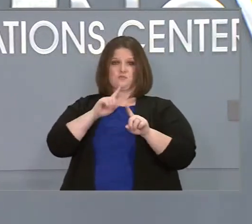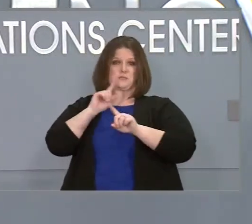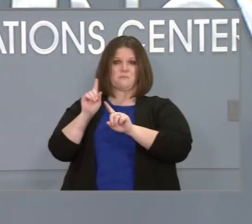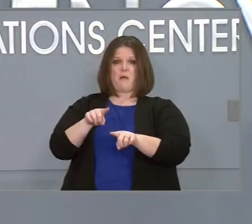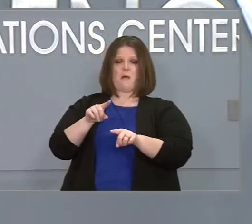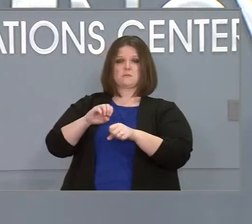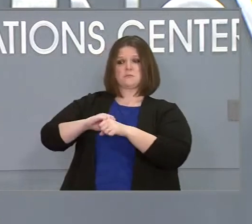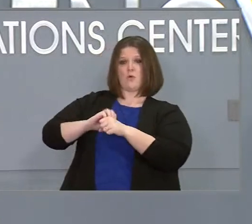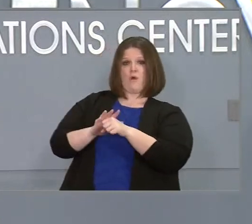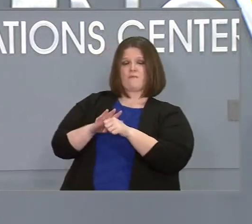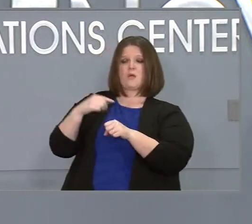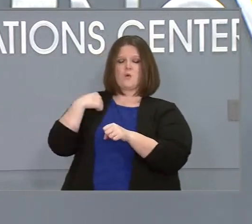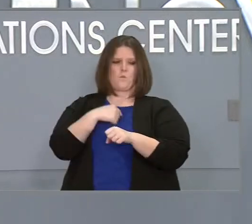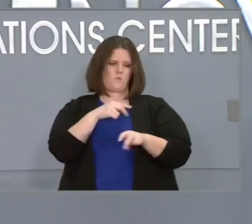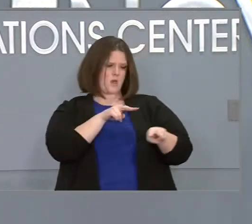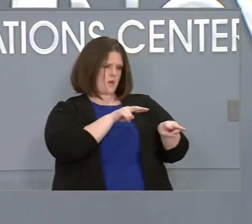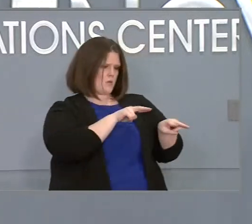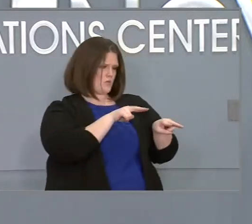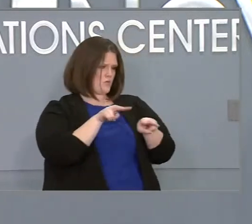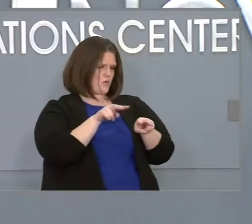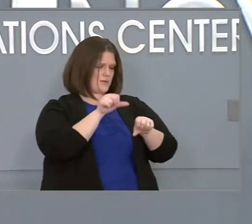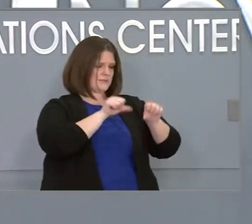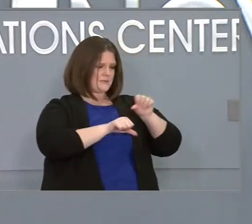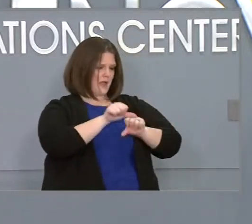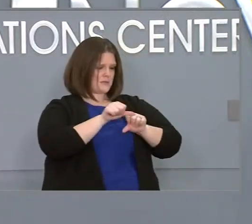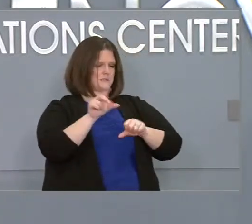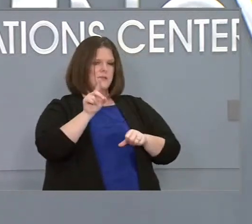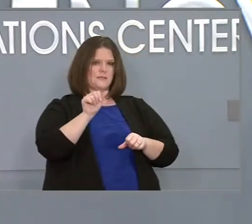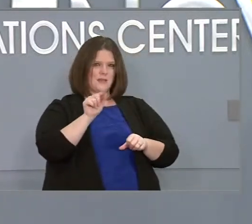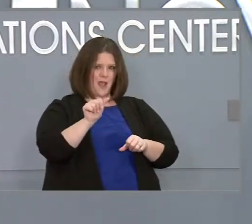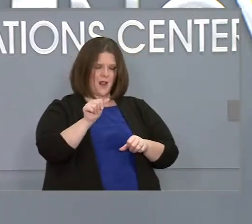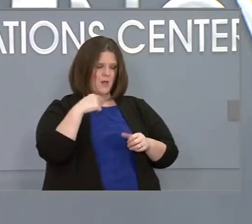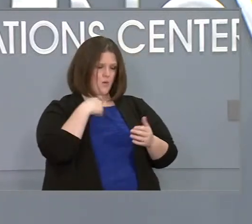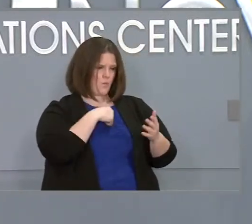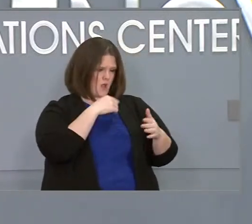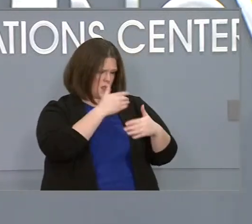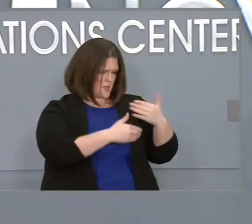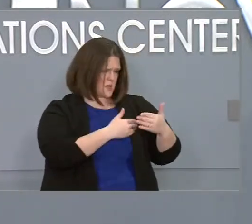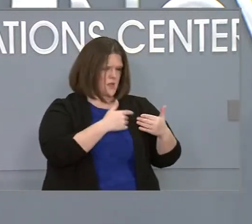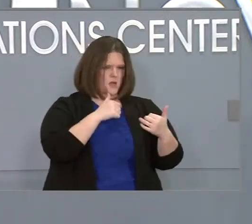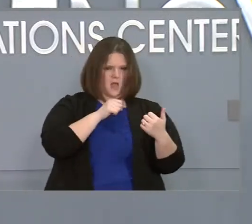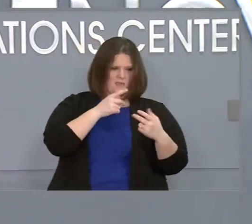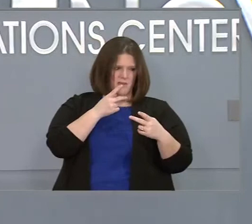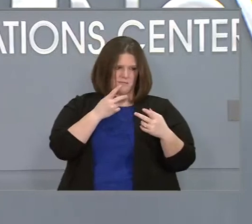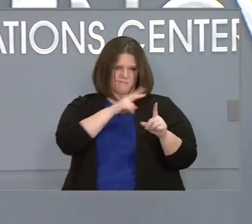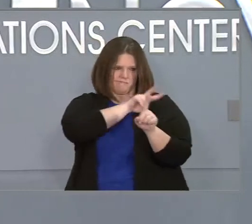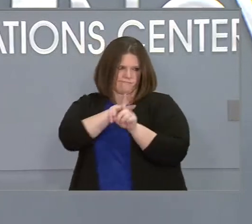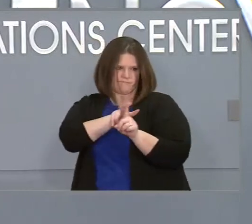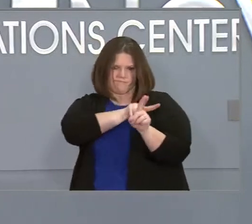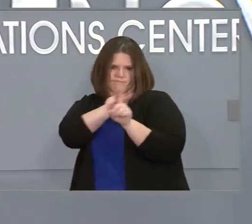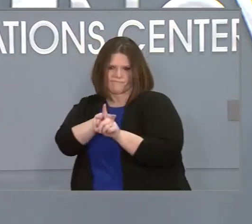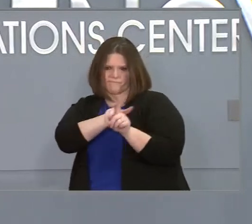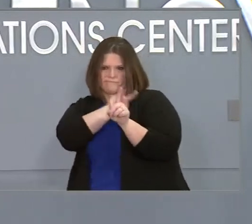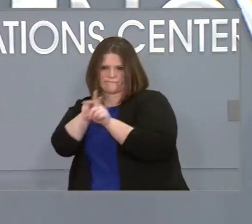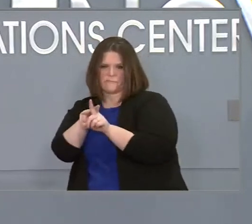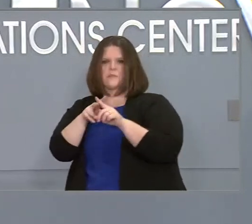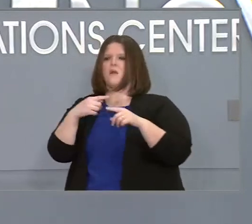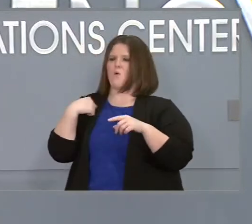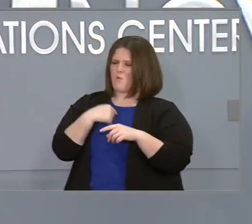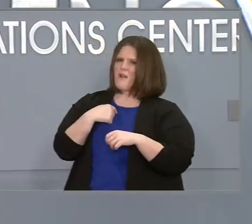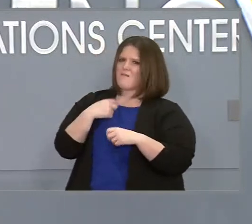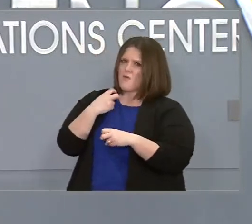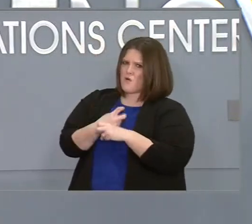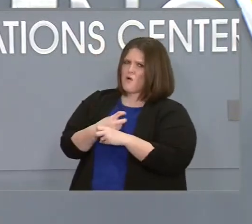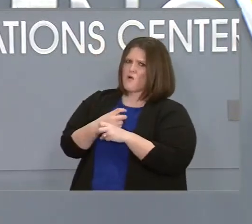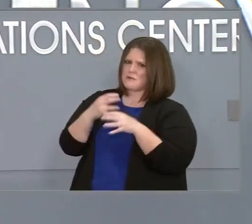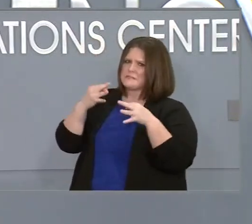we've been able to look at the science and data and respond to that and make the hard decisions that we've needed to protect North Carolinians and also